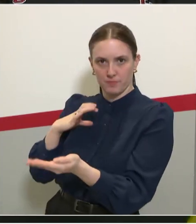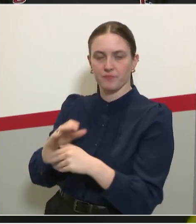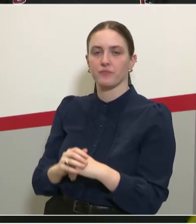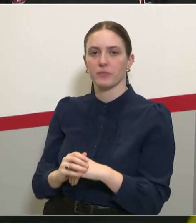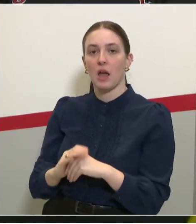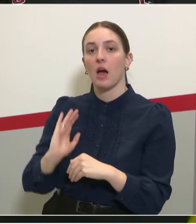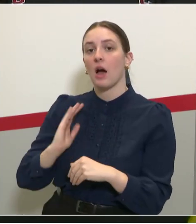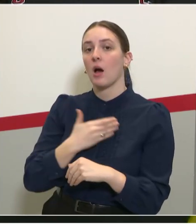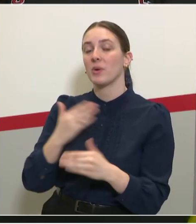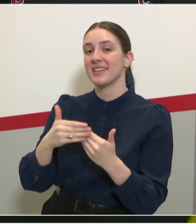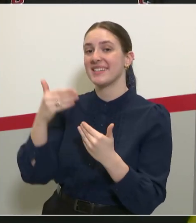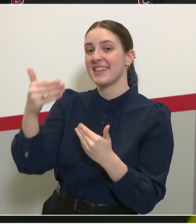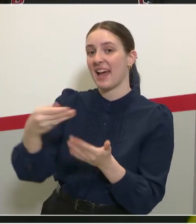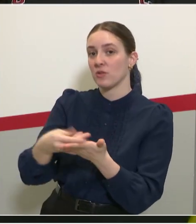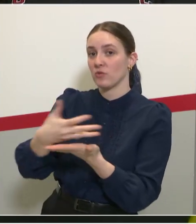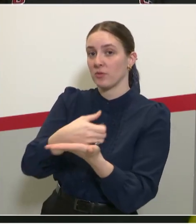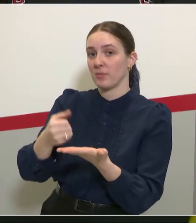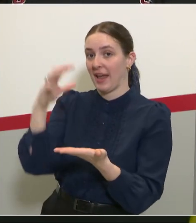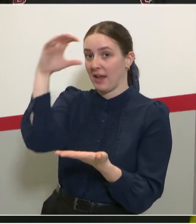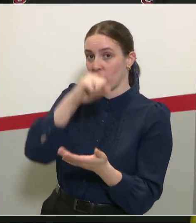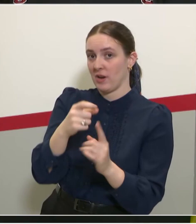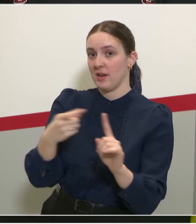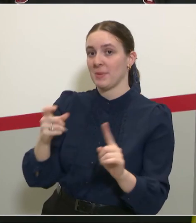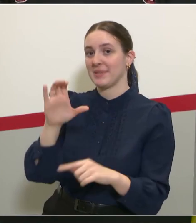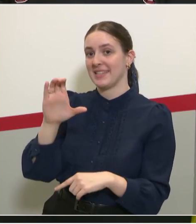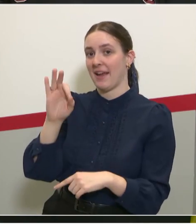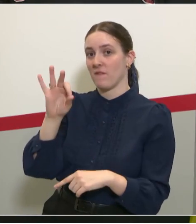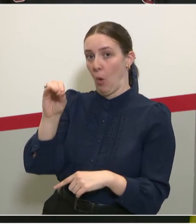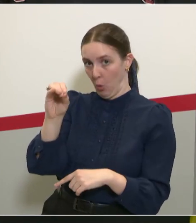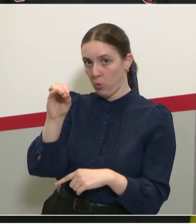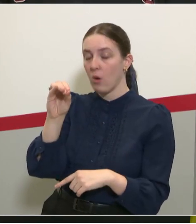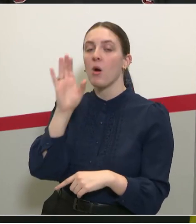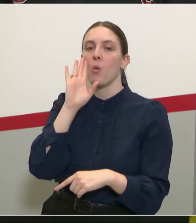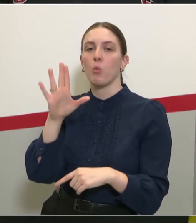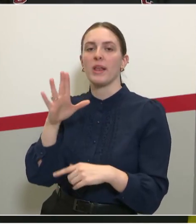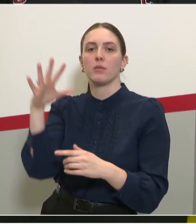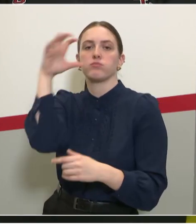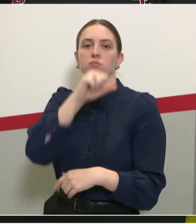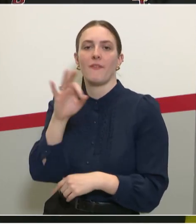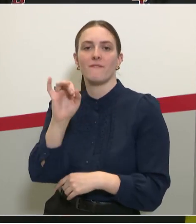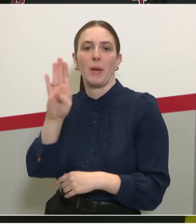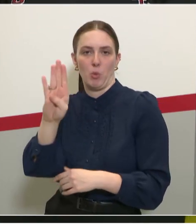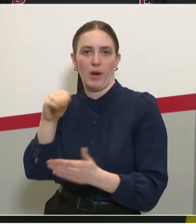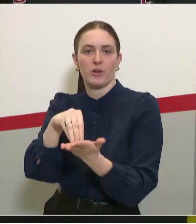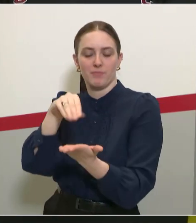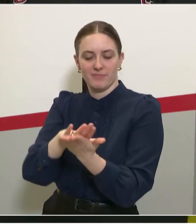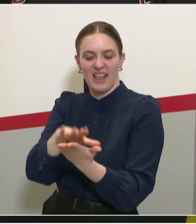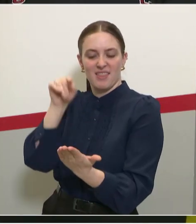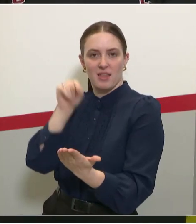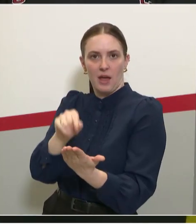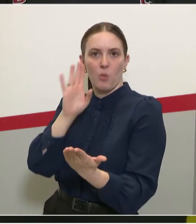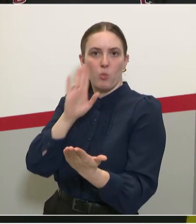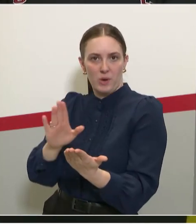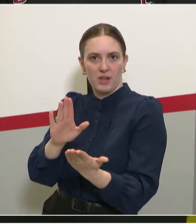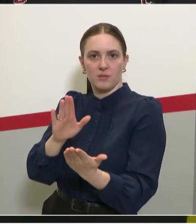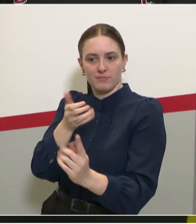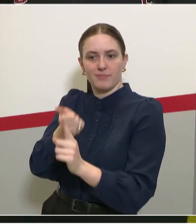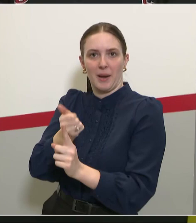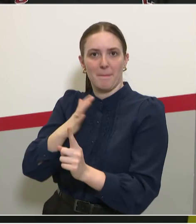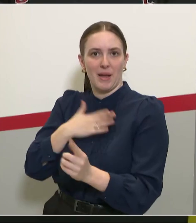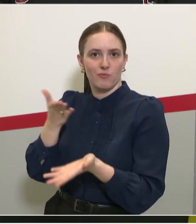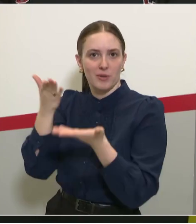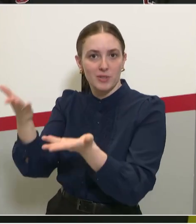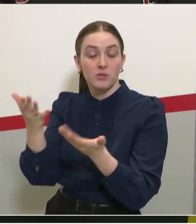revenue estimate from the CFO in February, which will help shape a lot of my recommendations. So I can't say